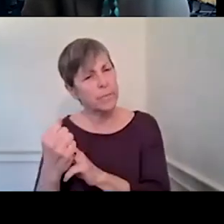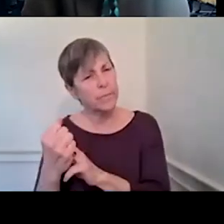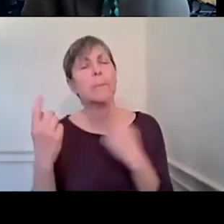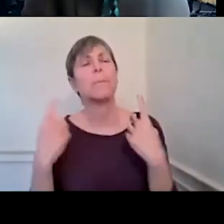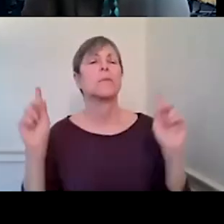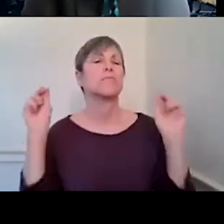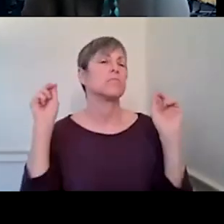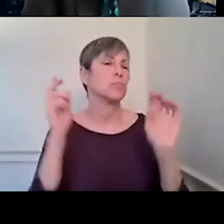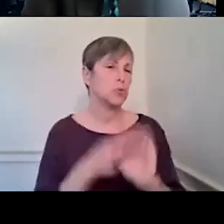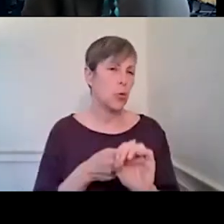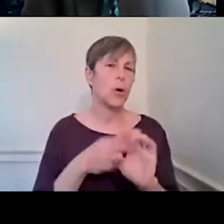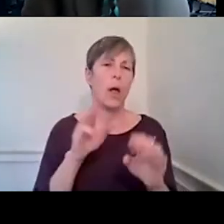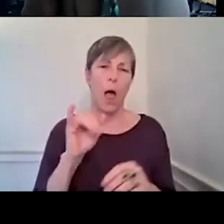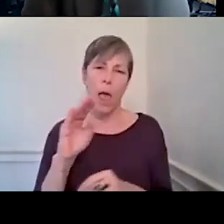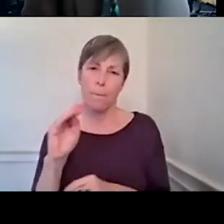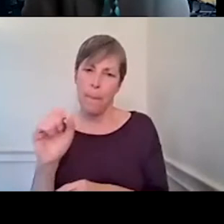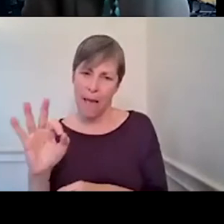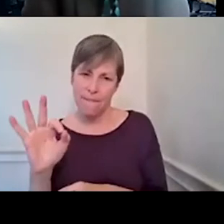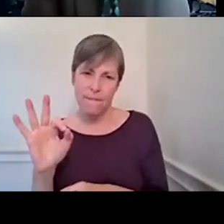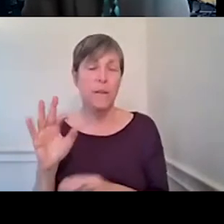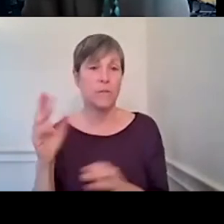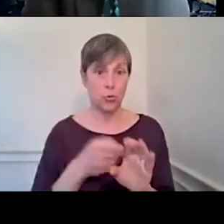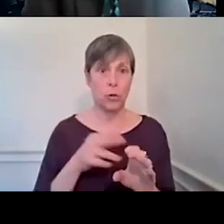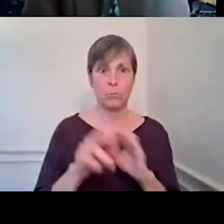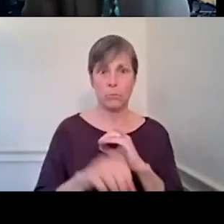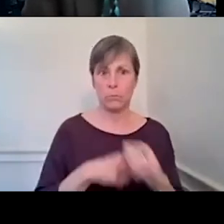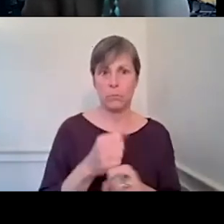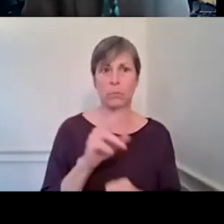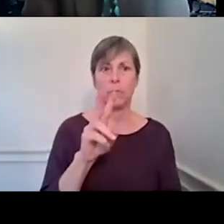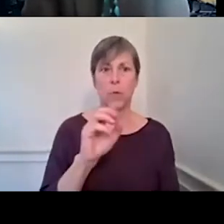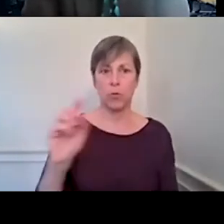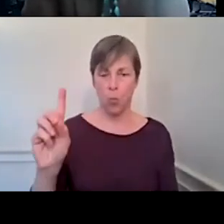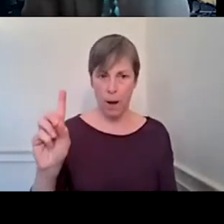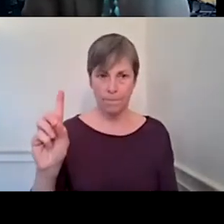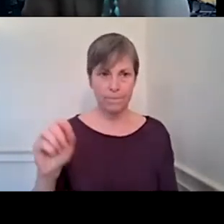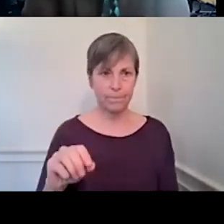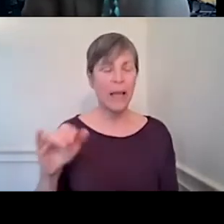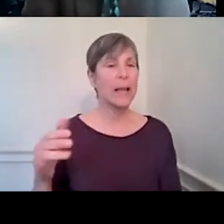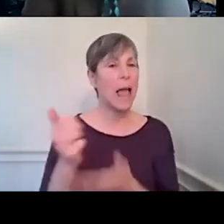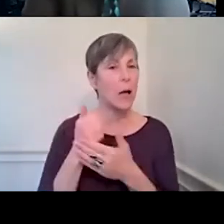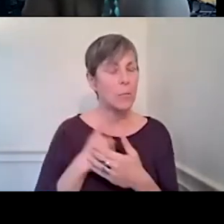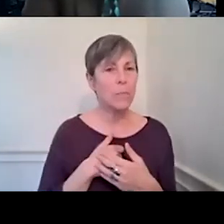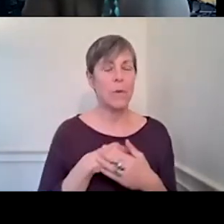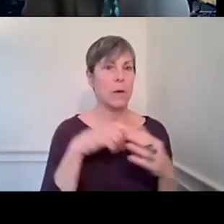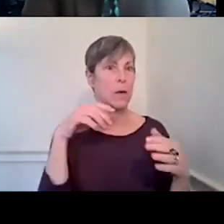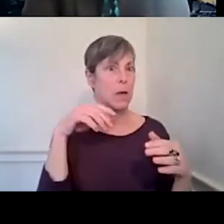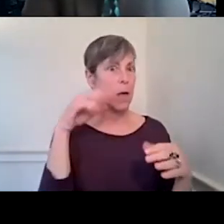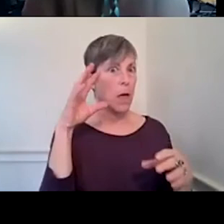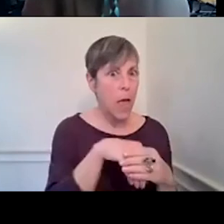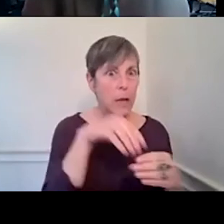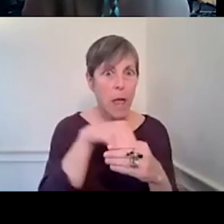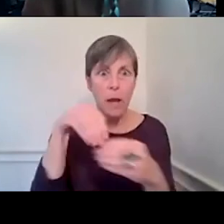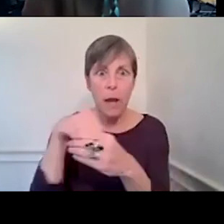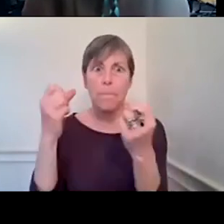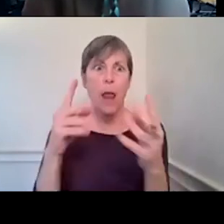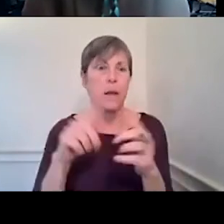the Asian crisis. I joined the IMF in 2001, which also then connected me to a lot of things that I wanted to do. For example,